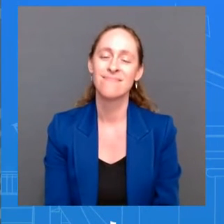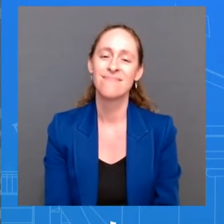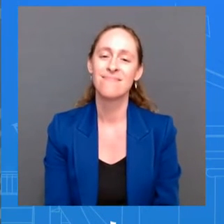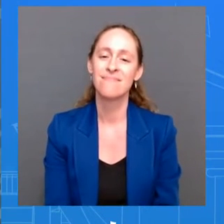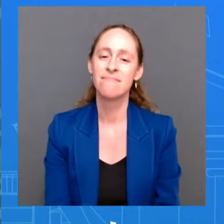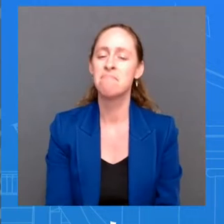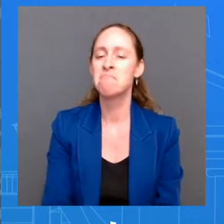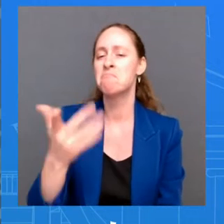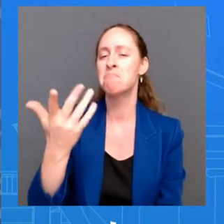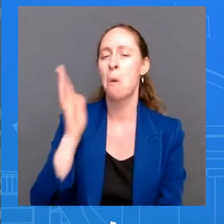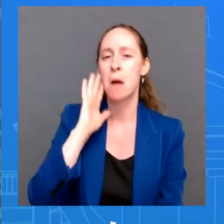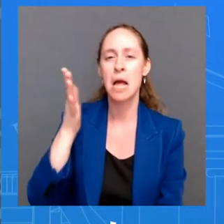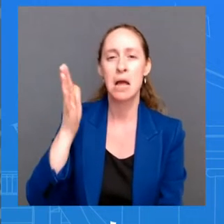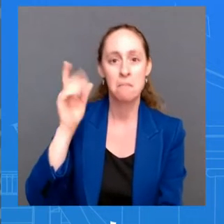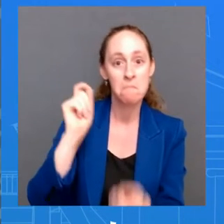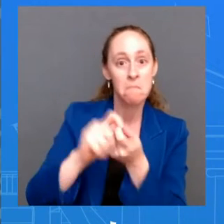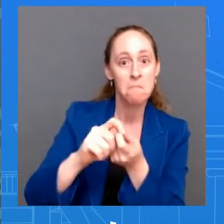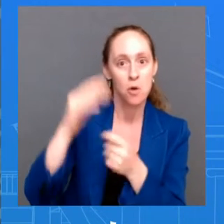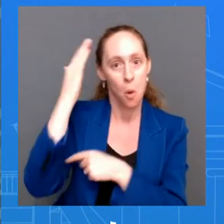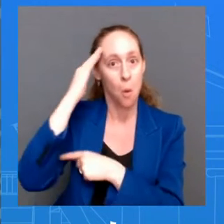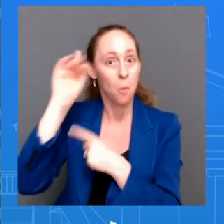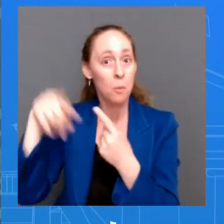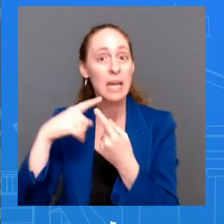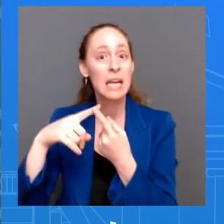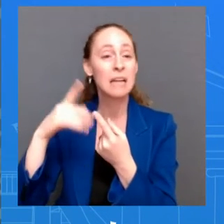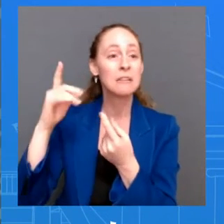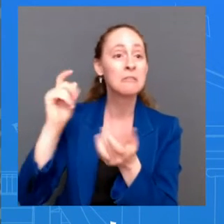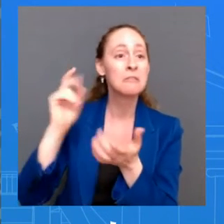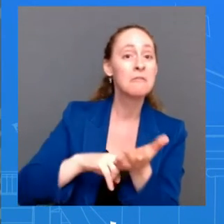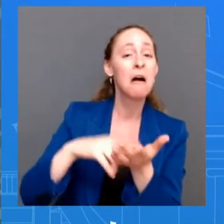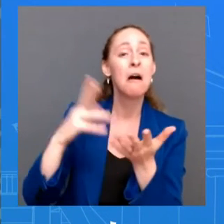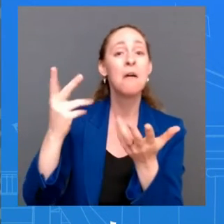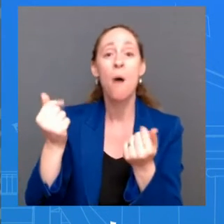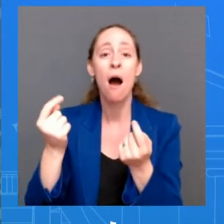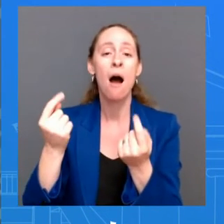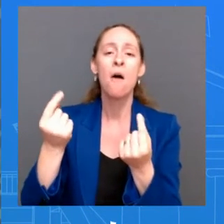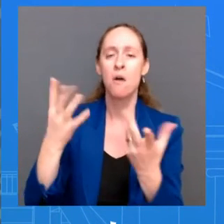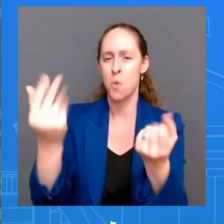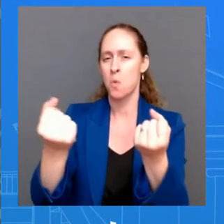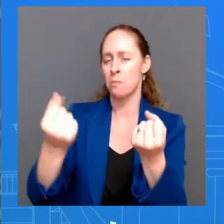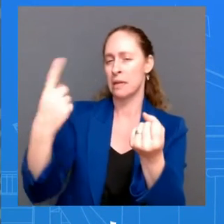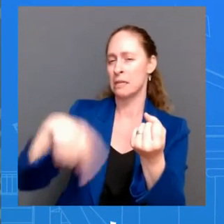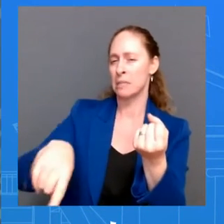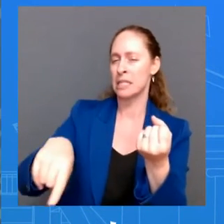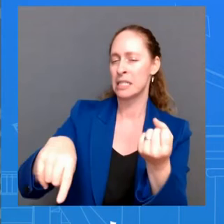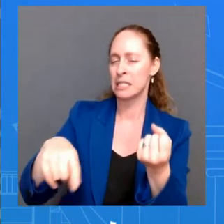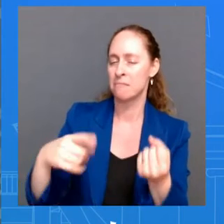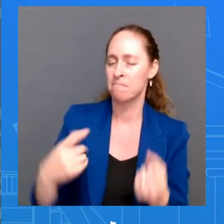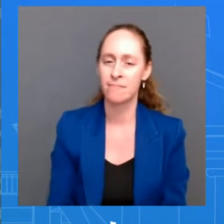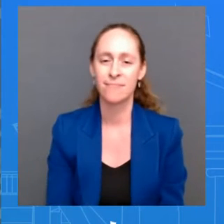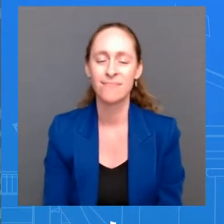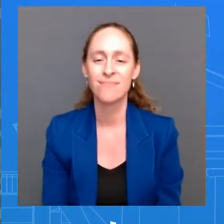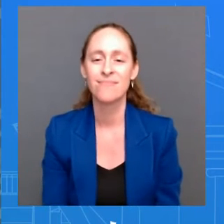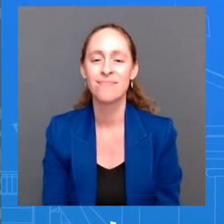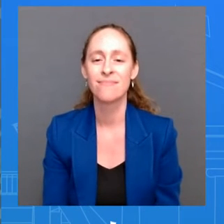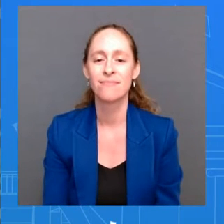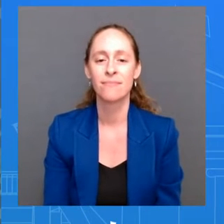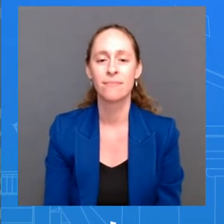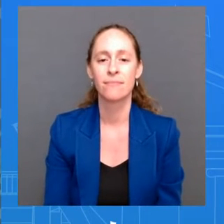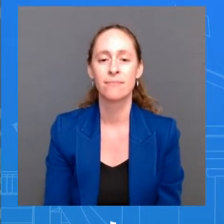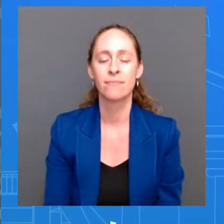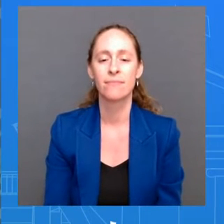have anything for you at this time. And as you know, I think someone asked me this question yesterday about when is he going to get out there.